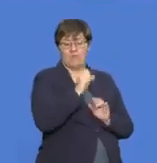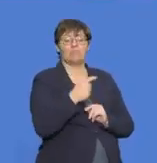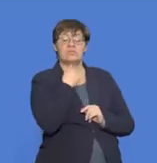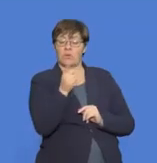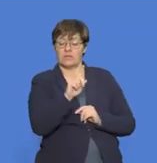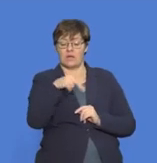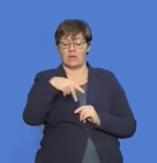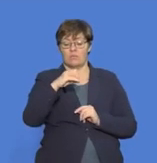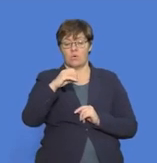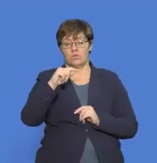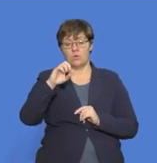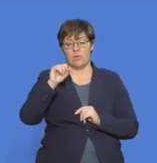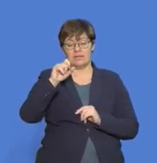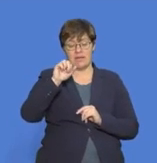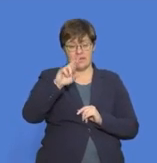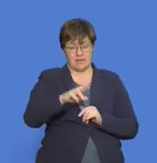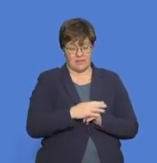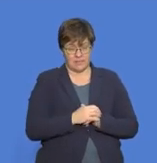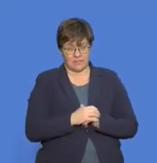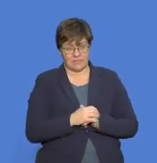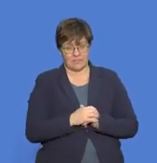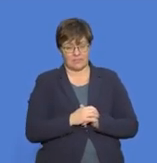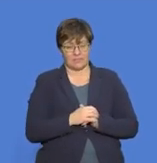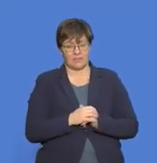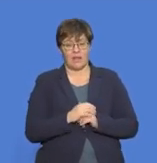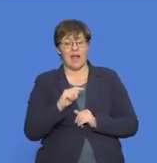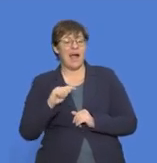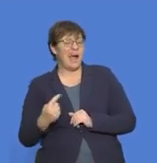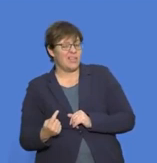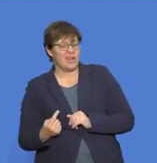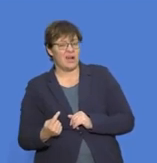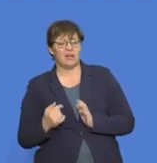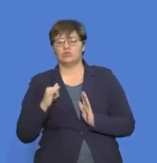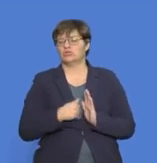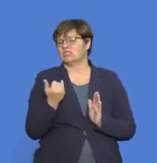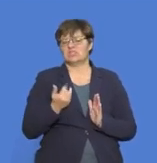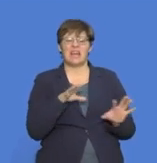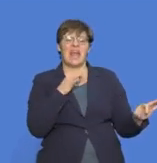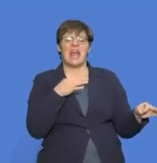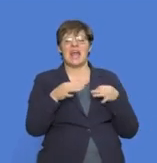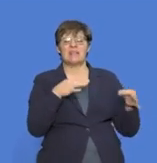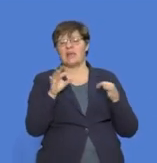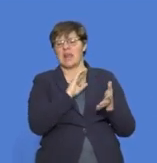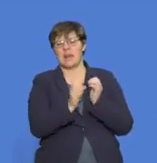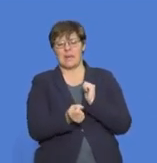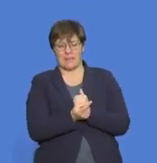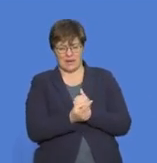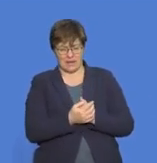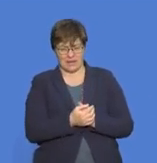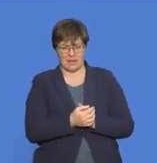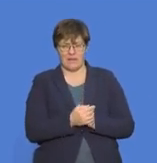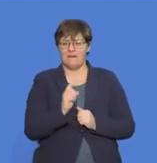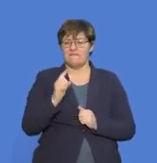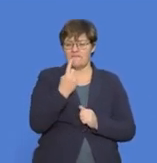say, a pitometer. Okay, the rest of it is just explaining what happens. First, they had